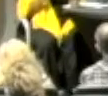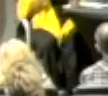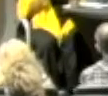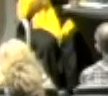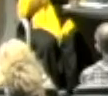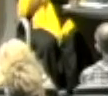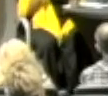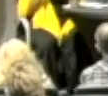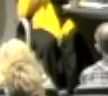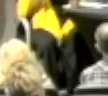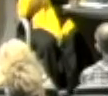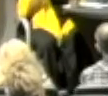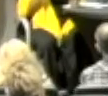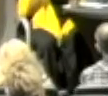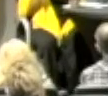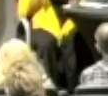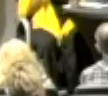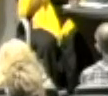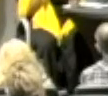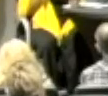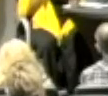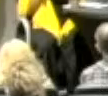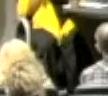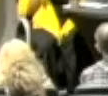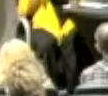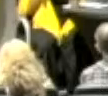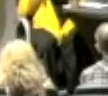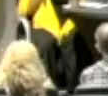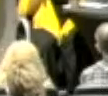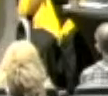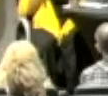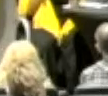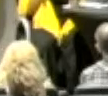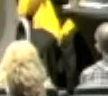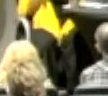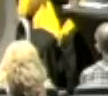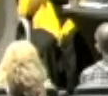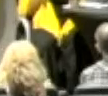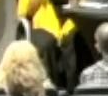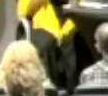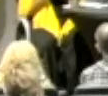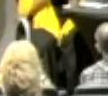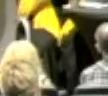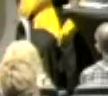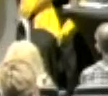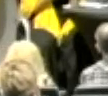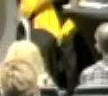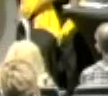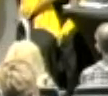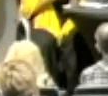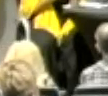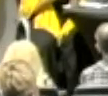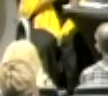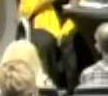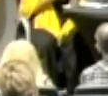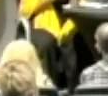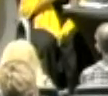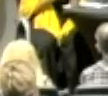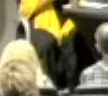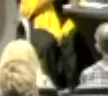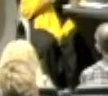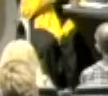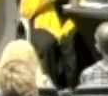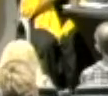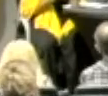affect both of them, but one in particular, we have the ability to protect more, and that being culture. Mission is